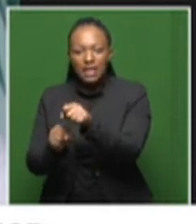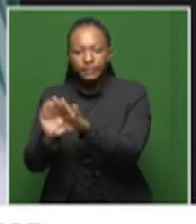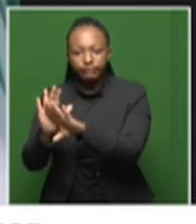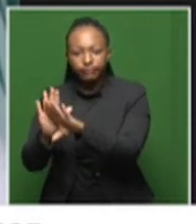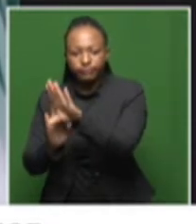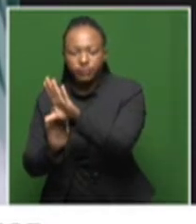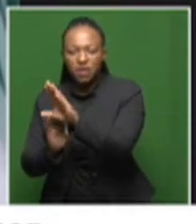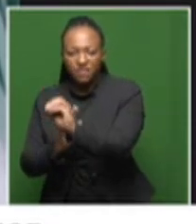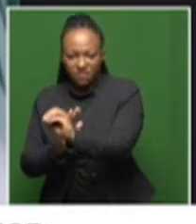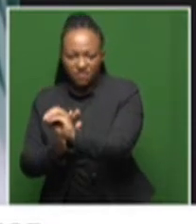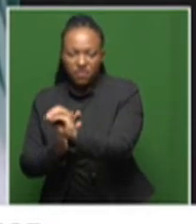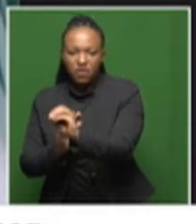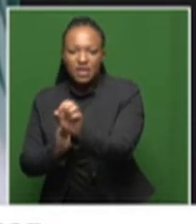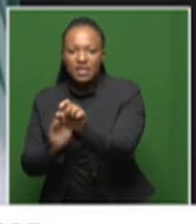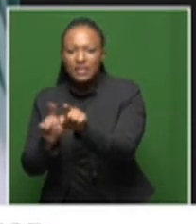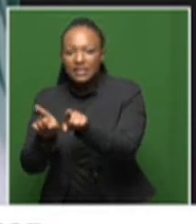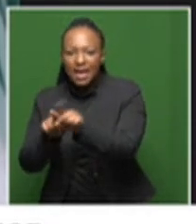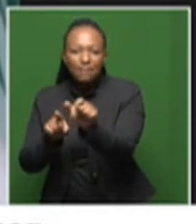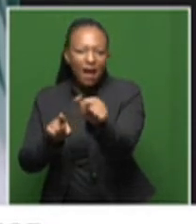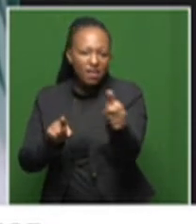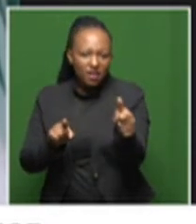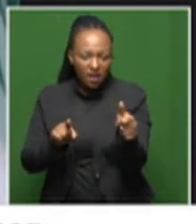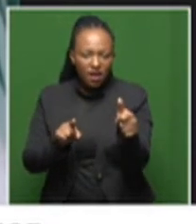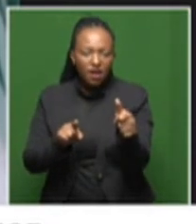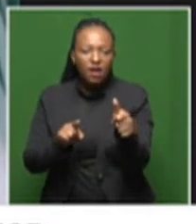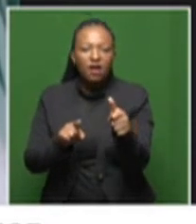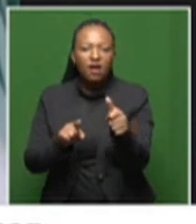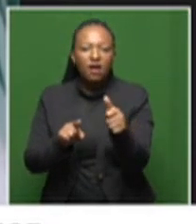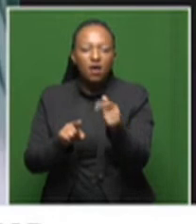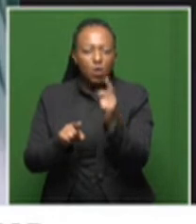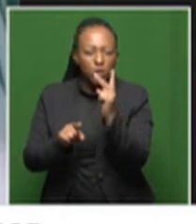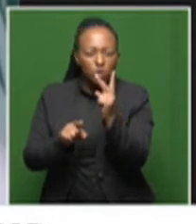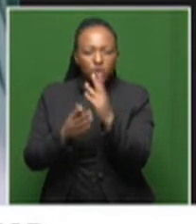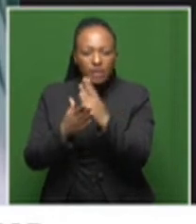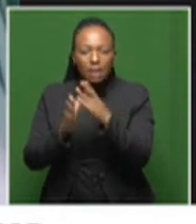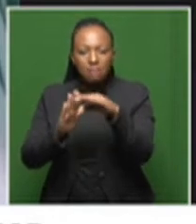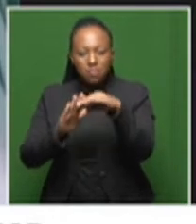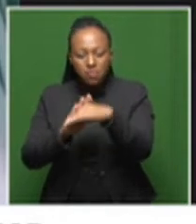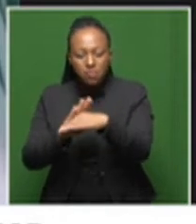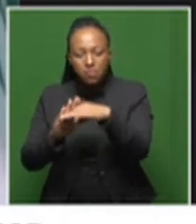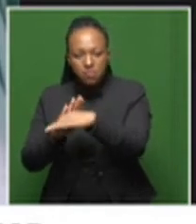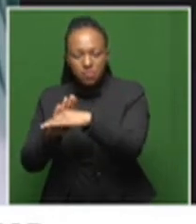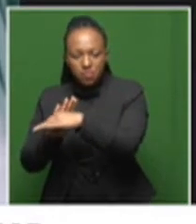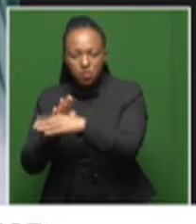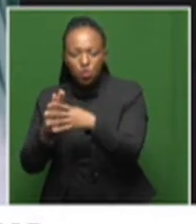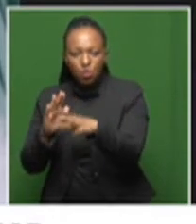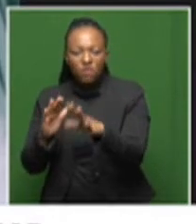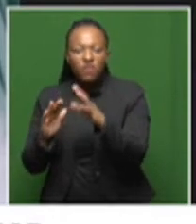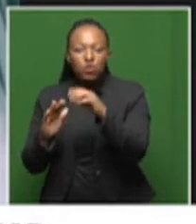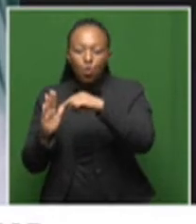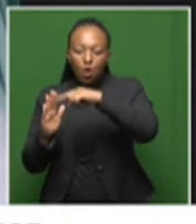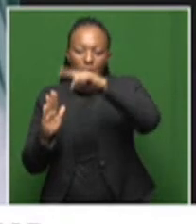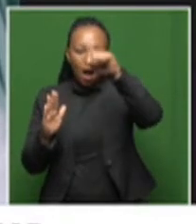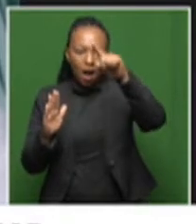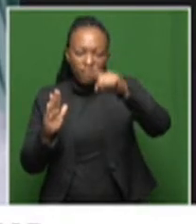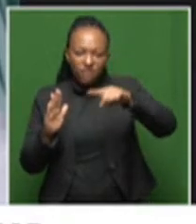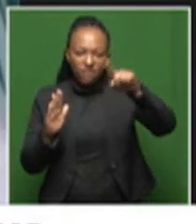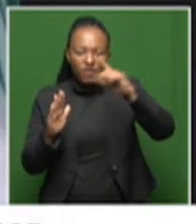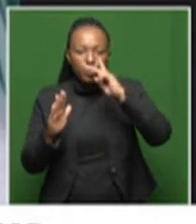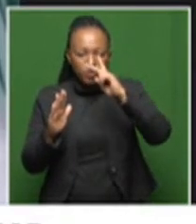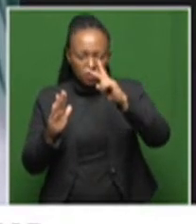and starting to show some level of going down, if you saw the peak, the graphs that are being circulated as